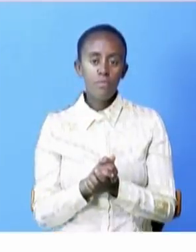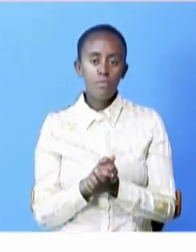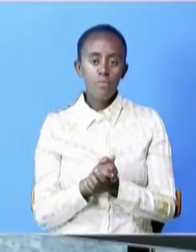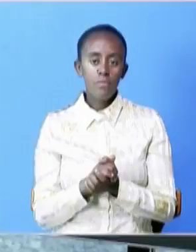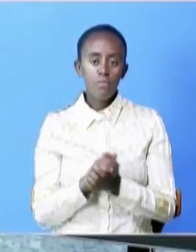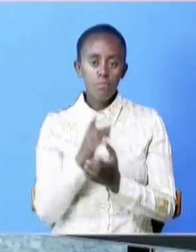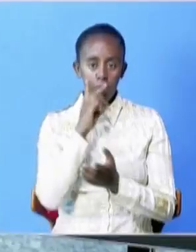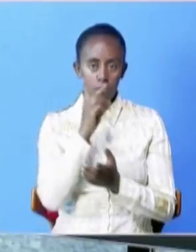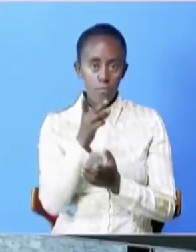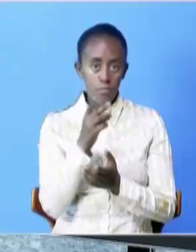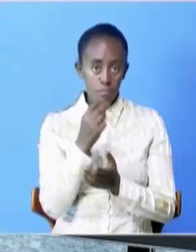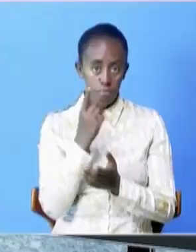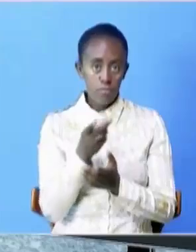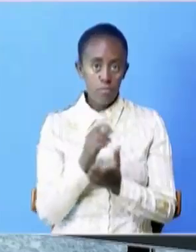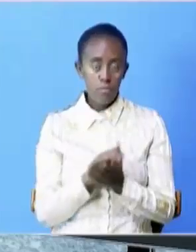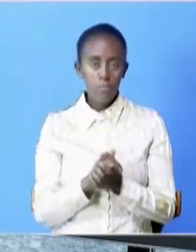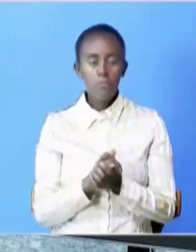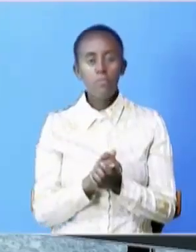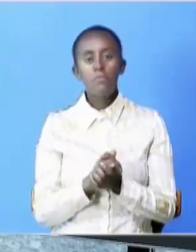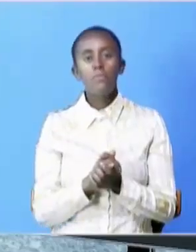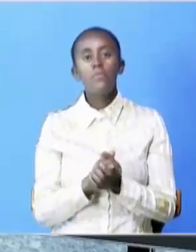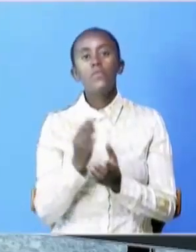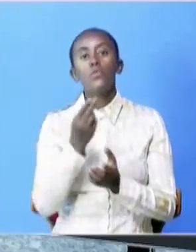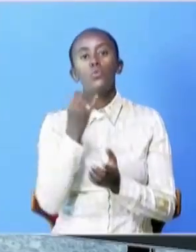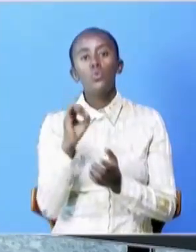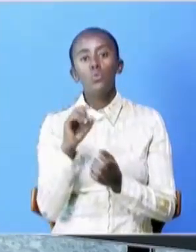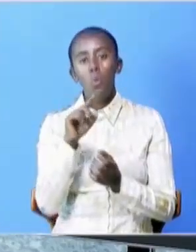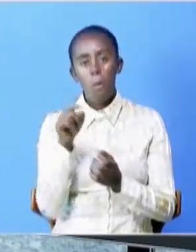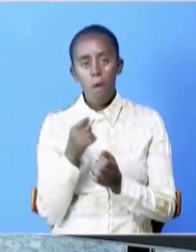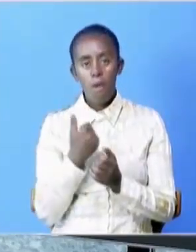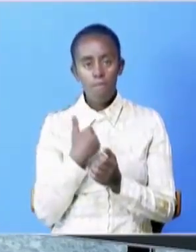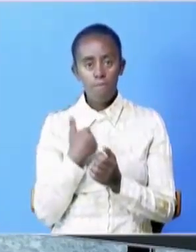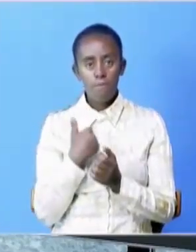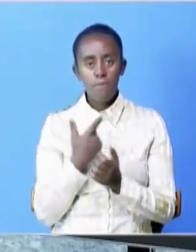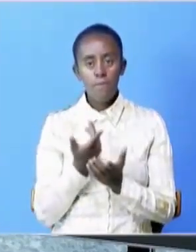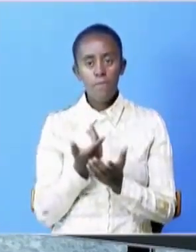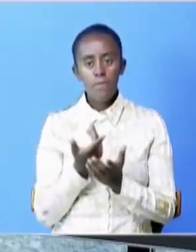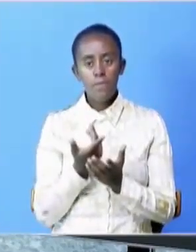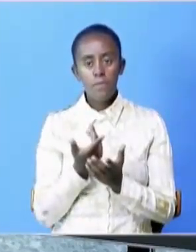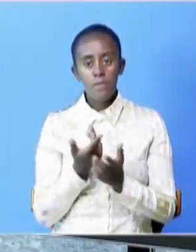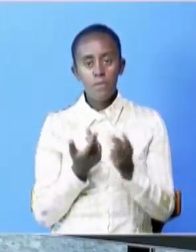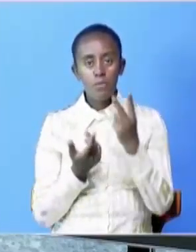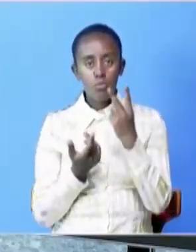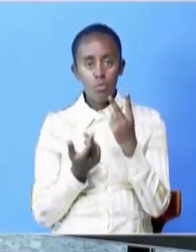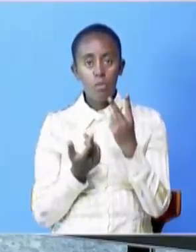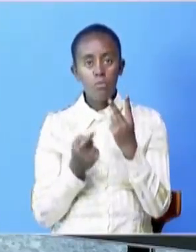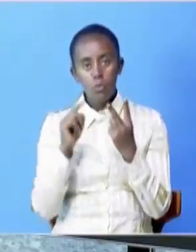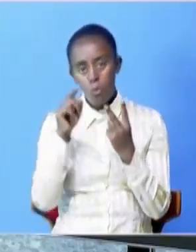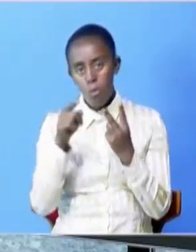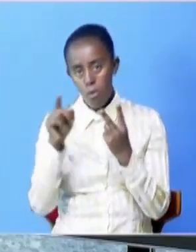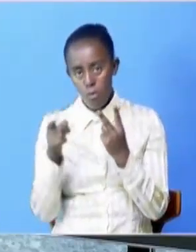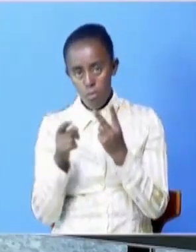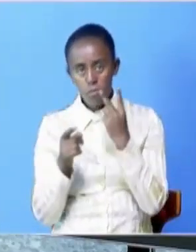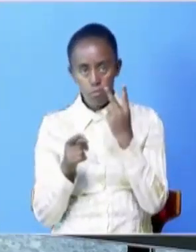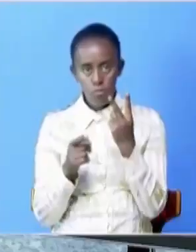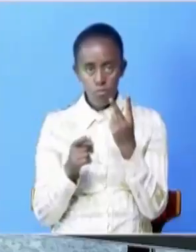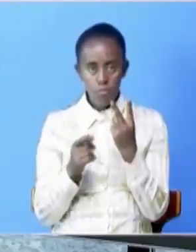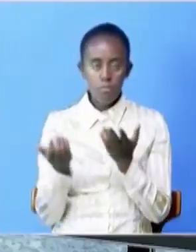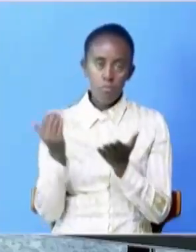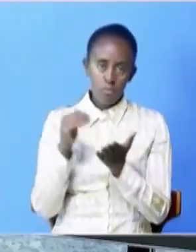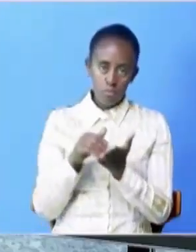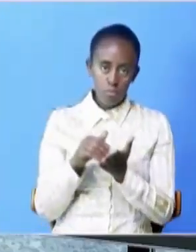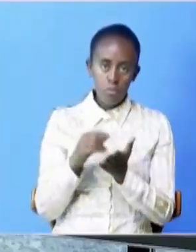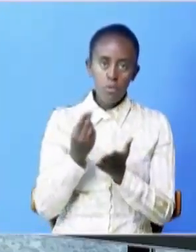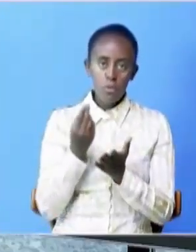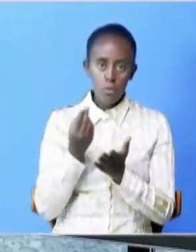If you see here, we have used comma here, here. Yes, 2 times. We have used it 2 times. Again,